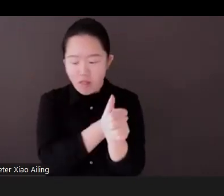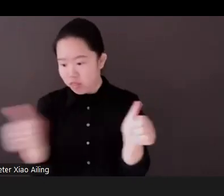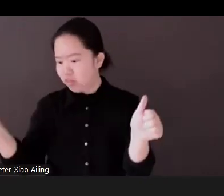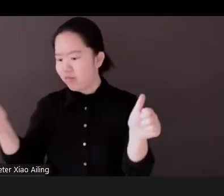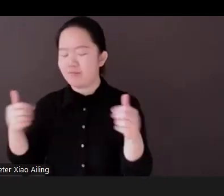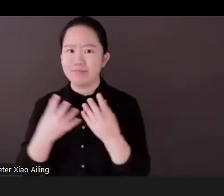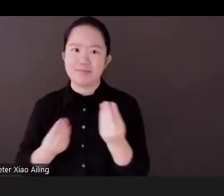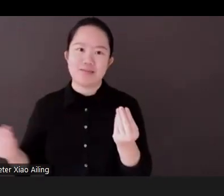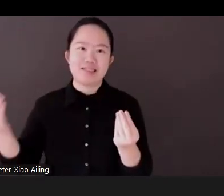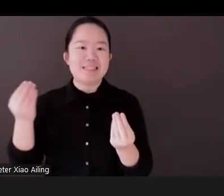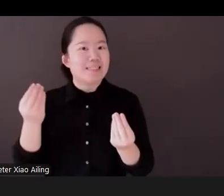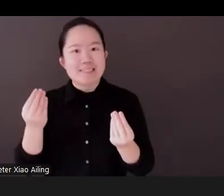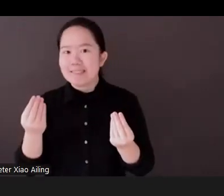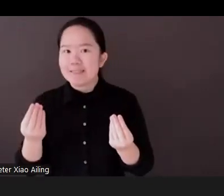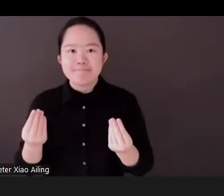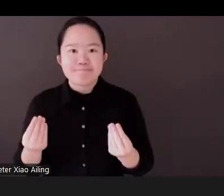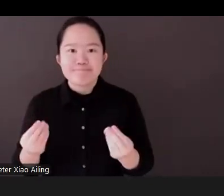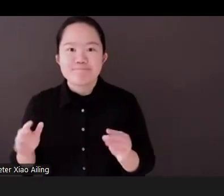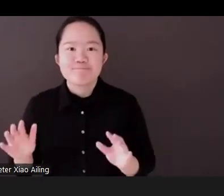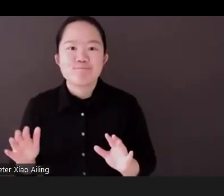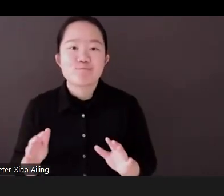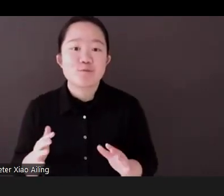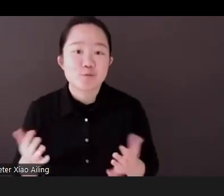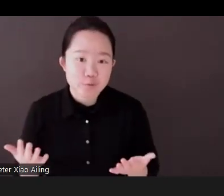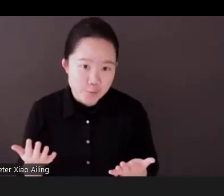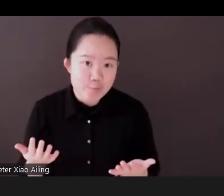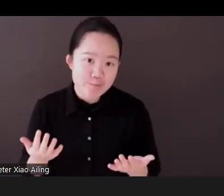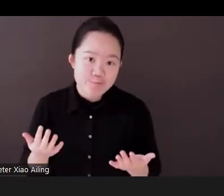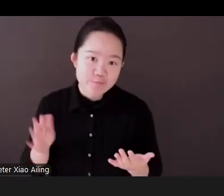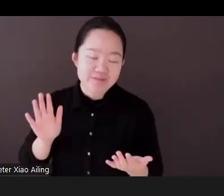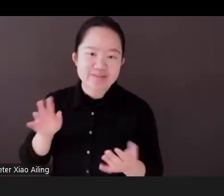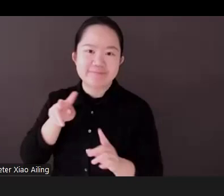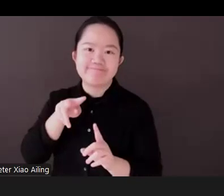I do see you, but I want to give the floor to Christina. This needs to be a quick one.